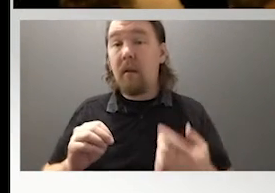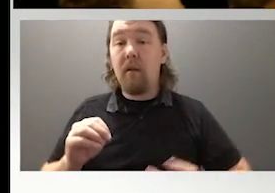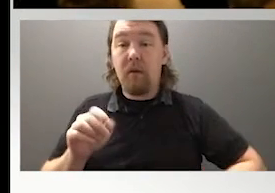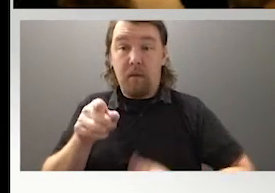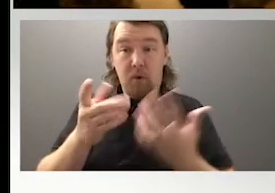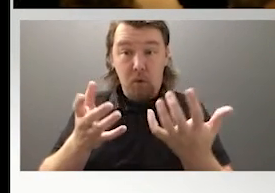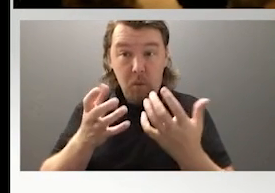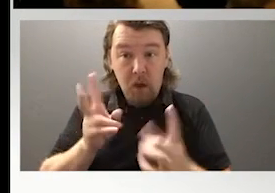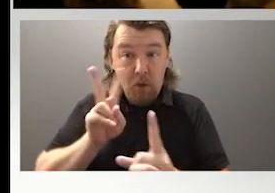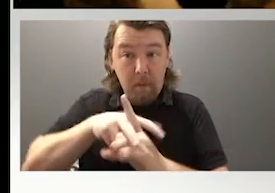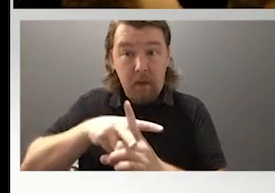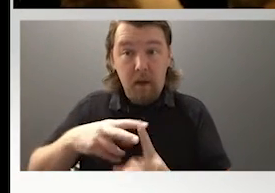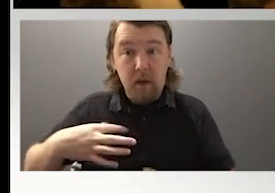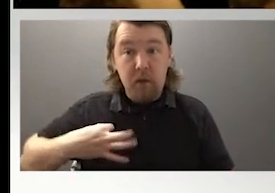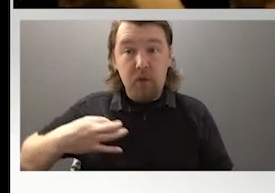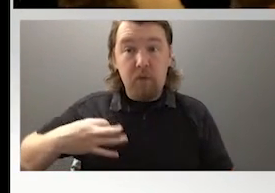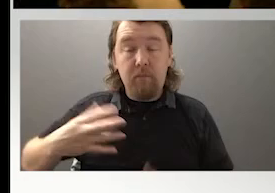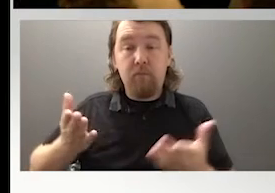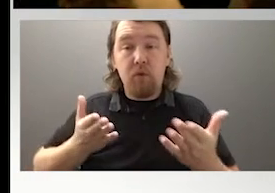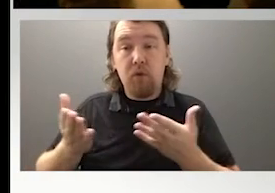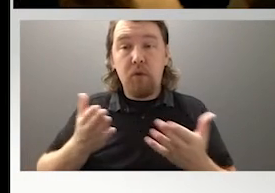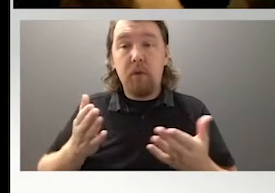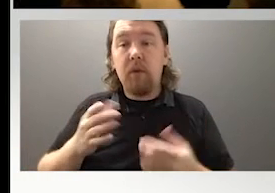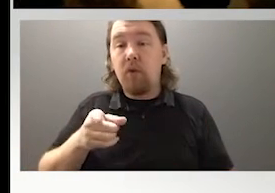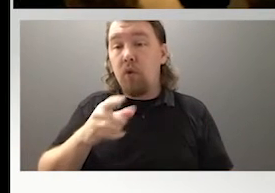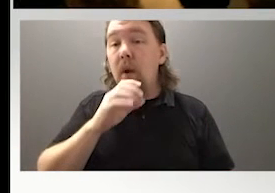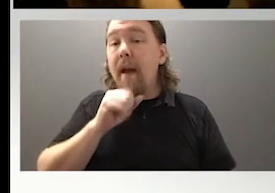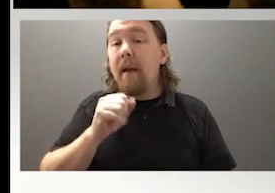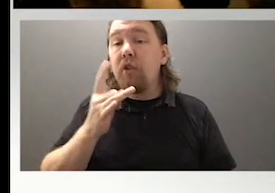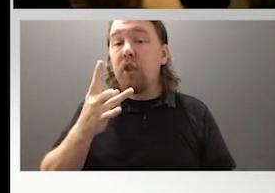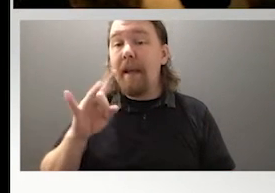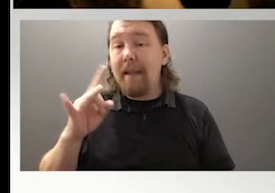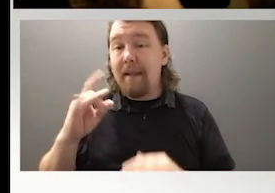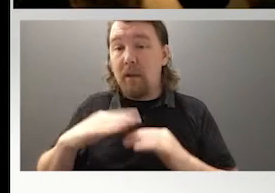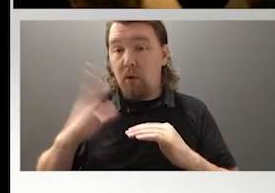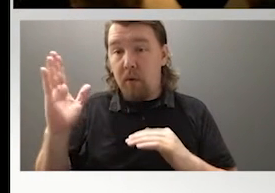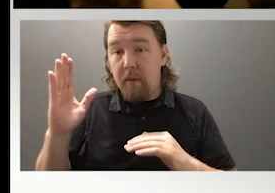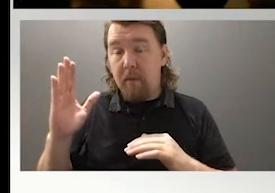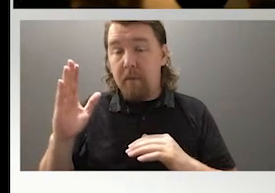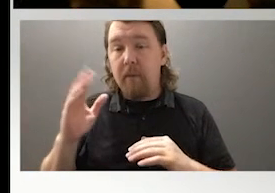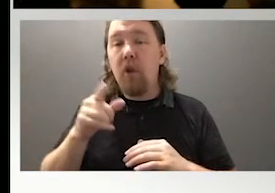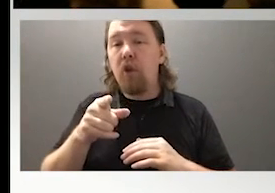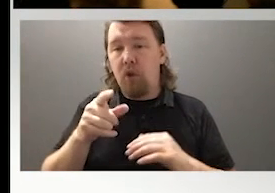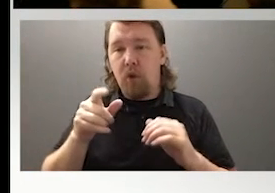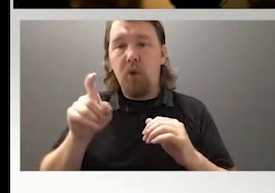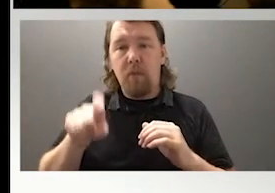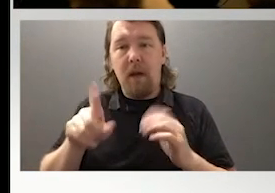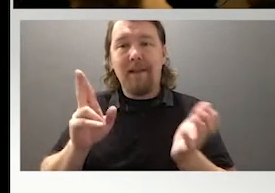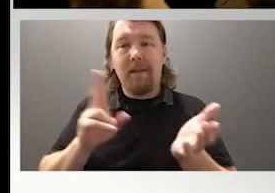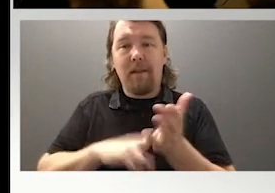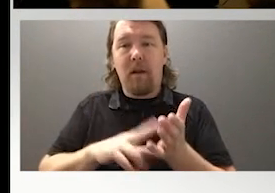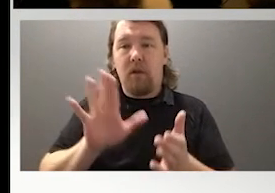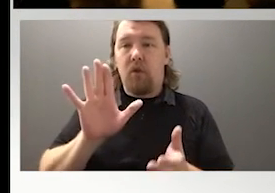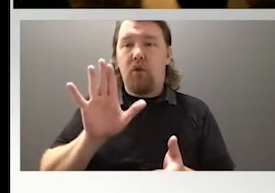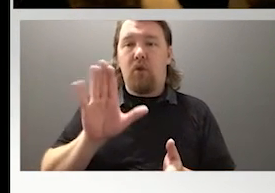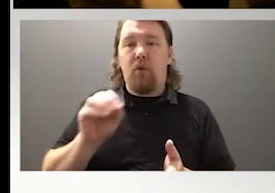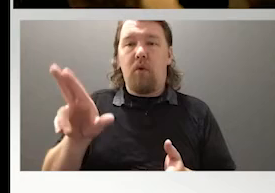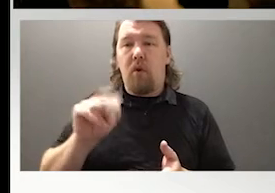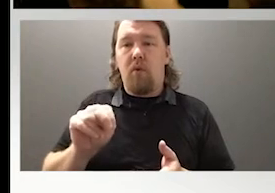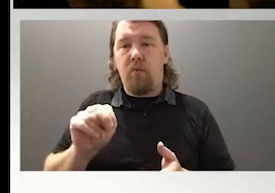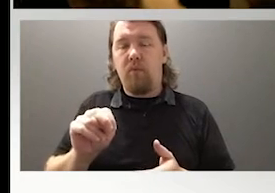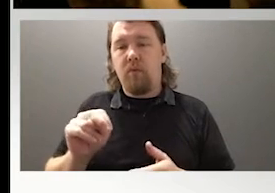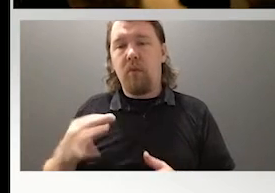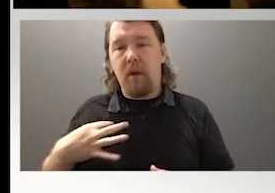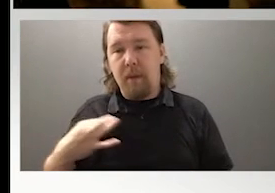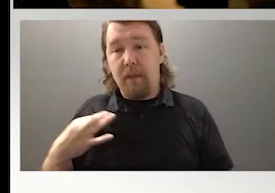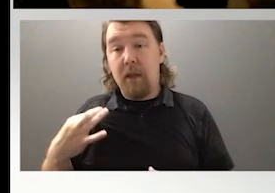apply for services, applicants who are 18 years of age or older can sign or must sign their own